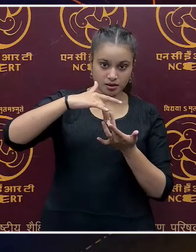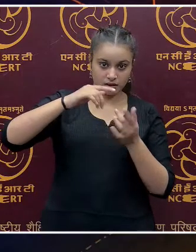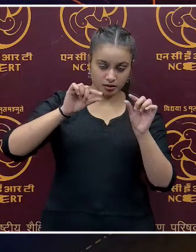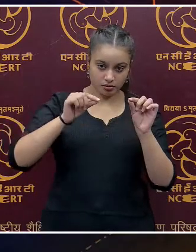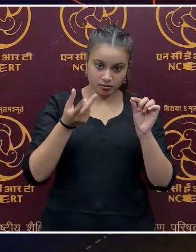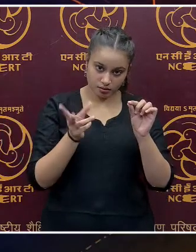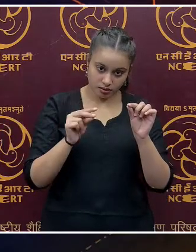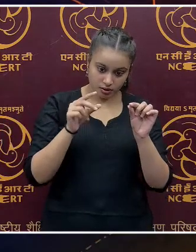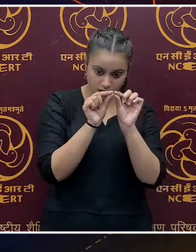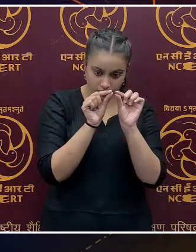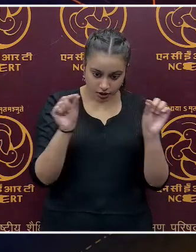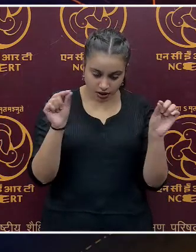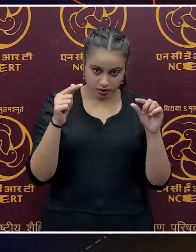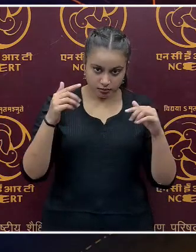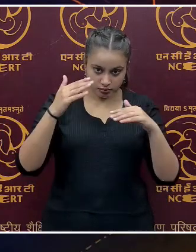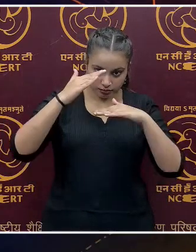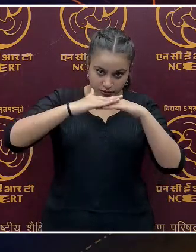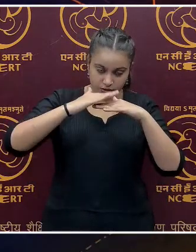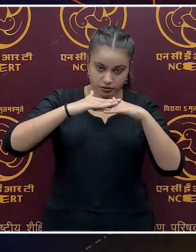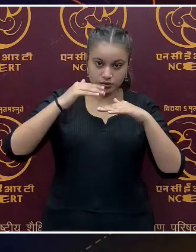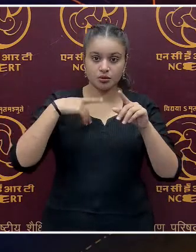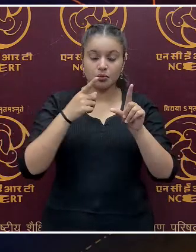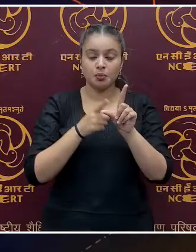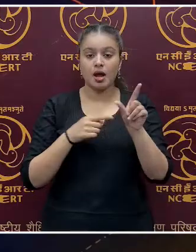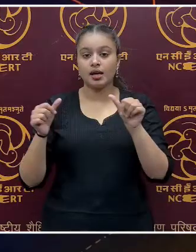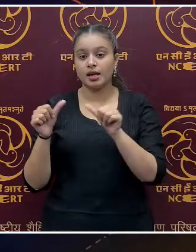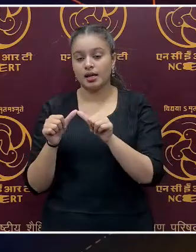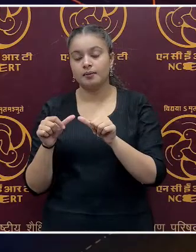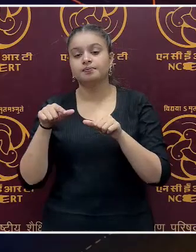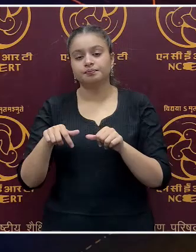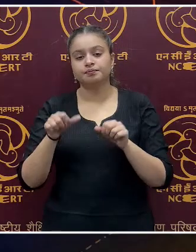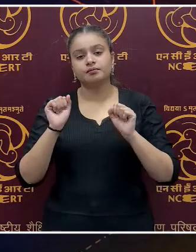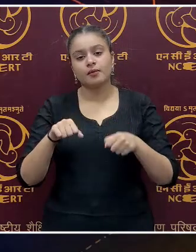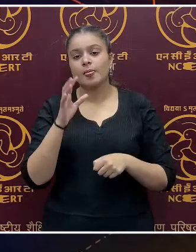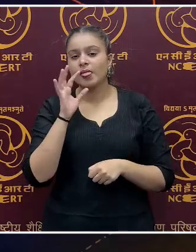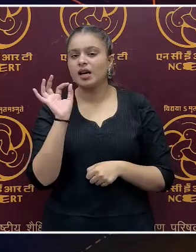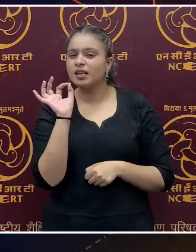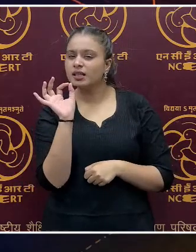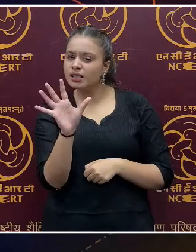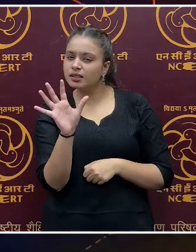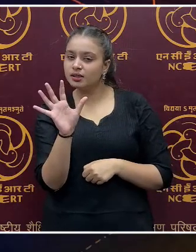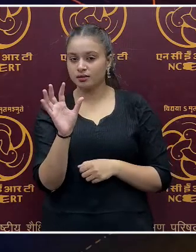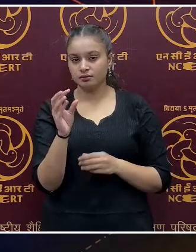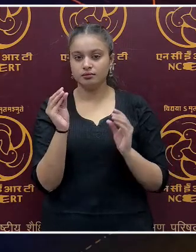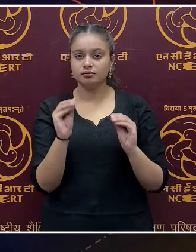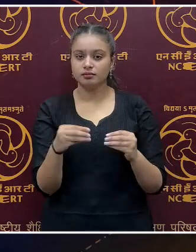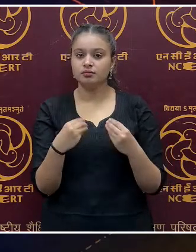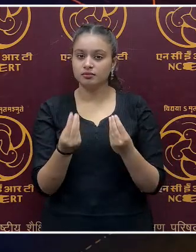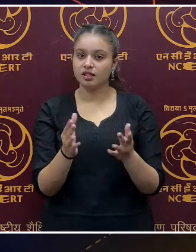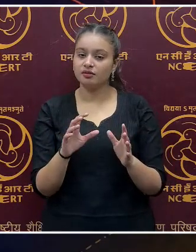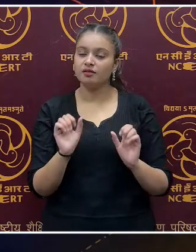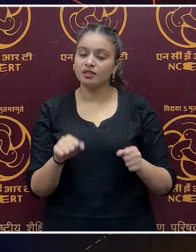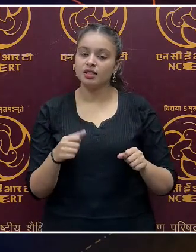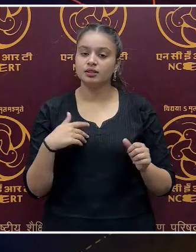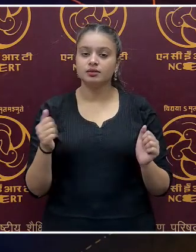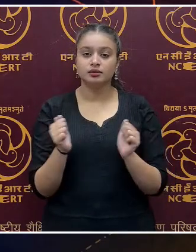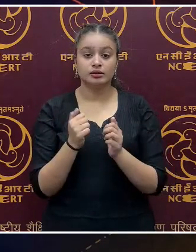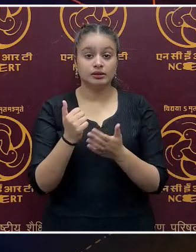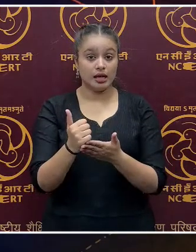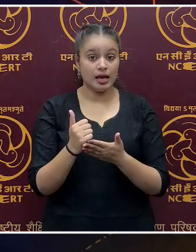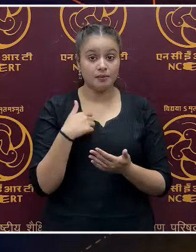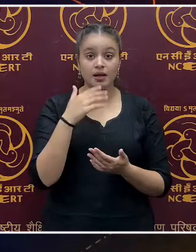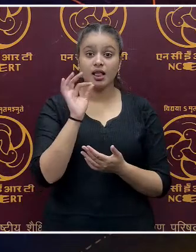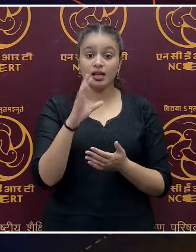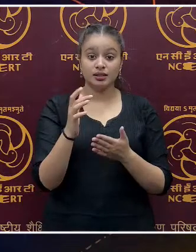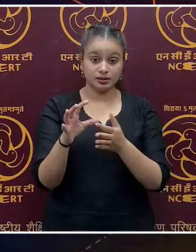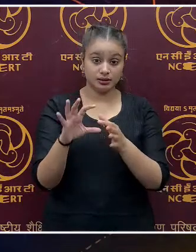the baseline along OA. So, it has given some hint. So, with the help of the hint,